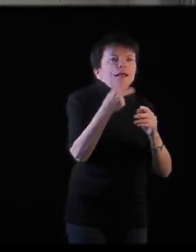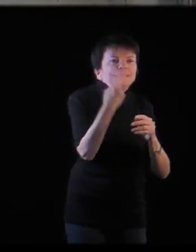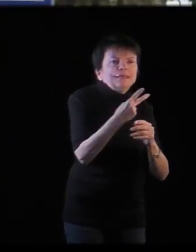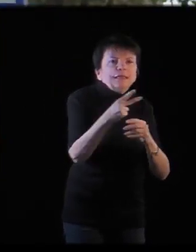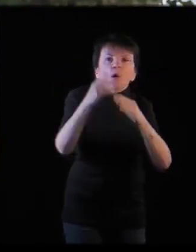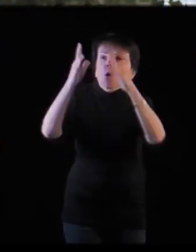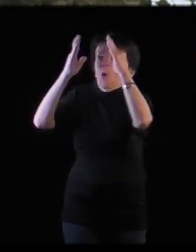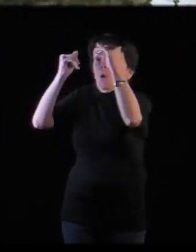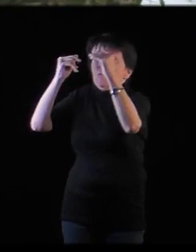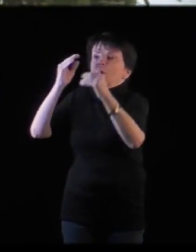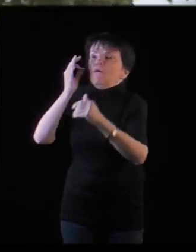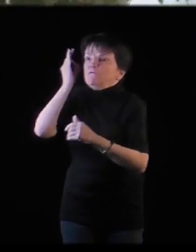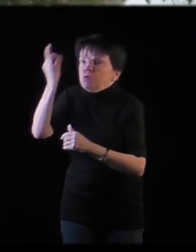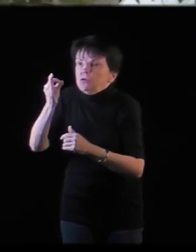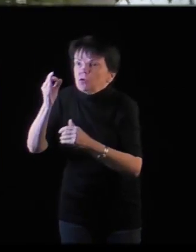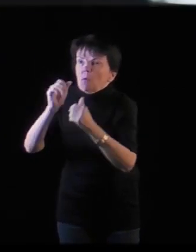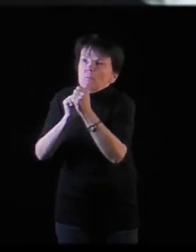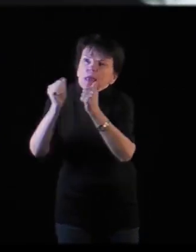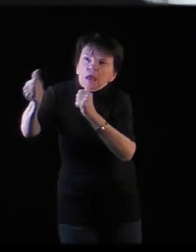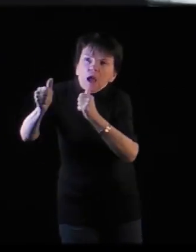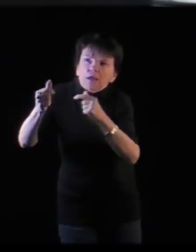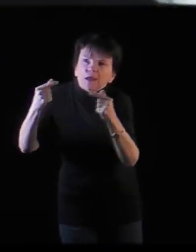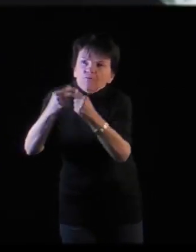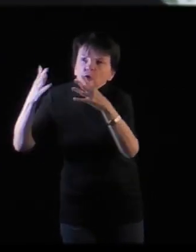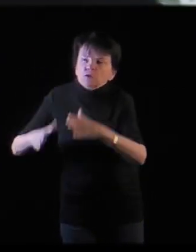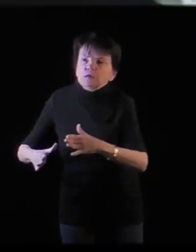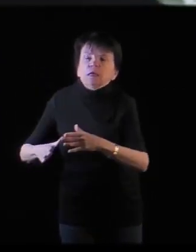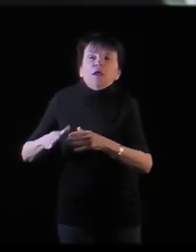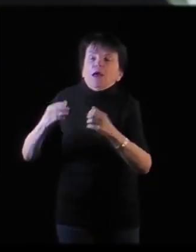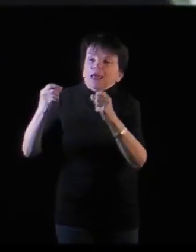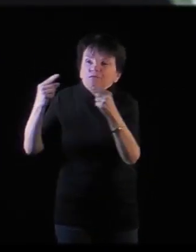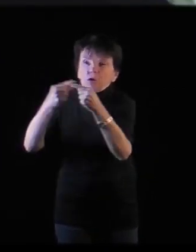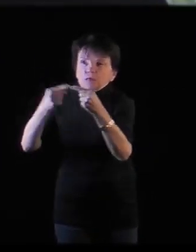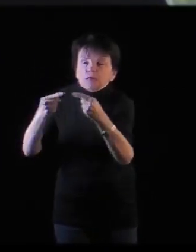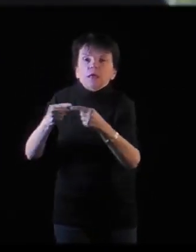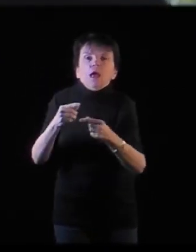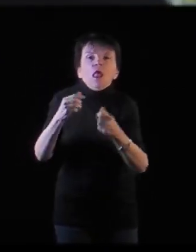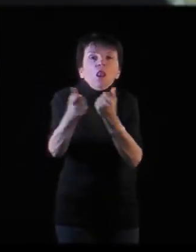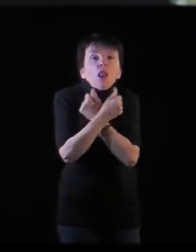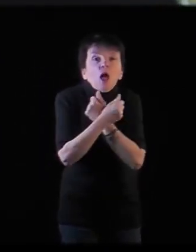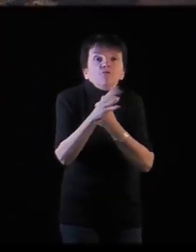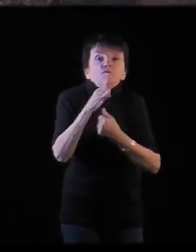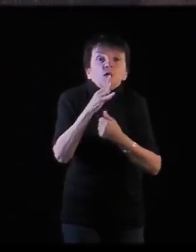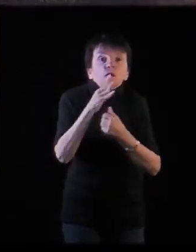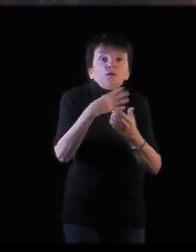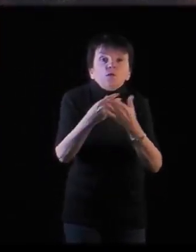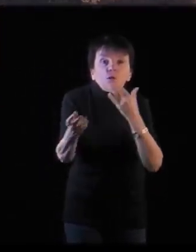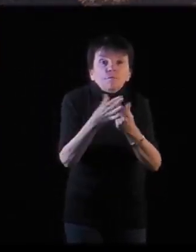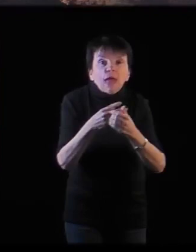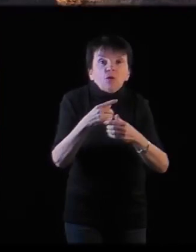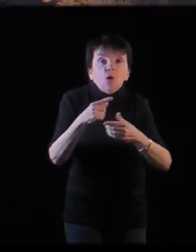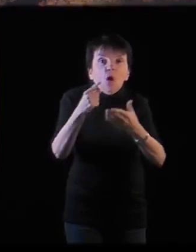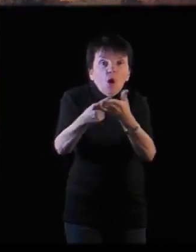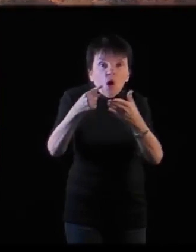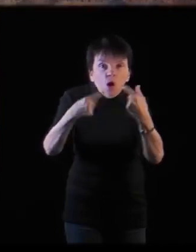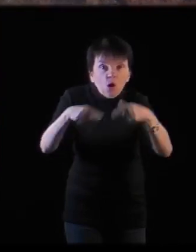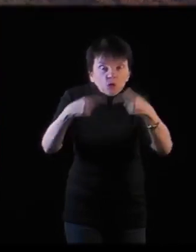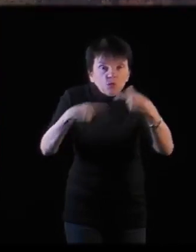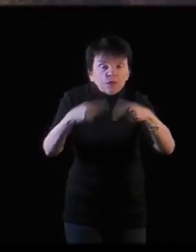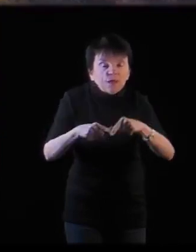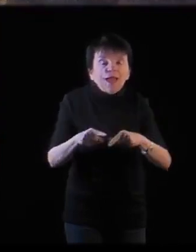a future beyond the adversity, love spoken despite animosity. I choose to